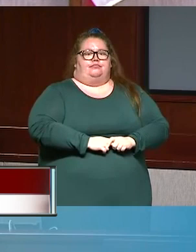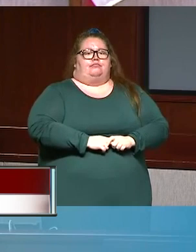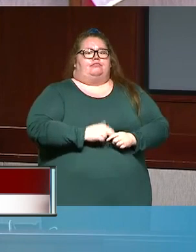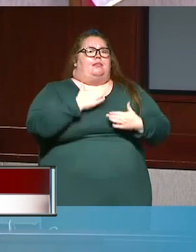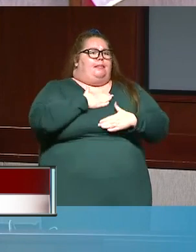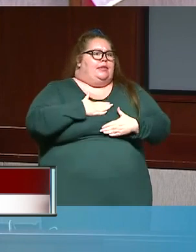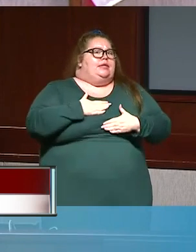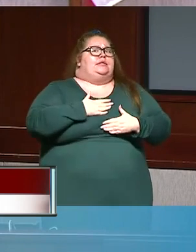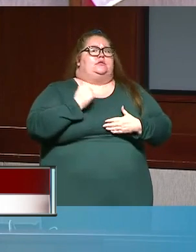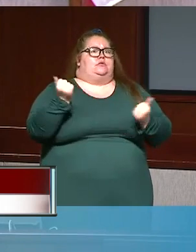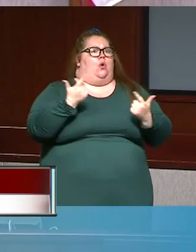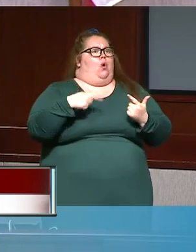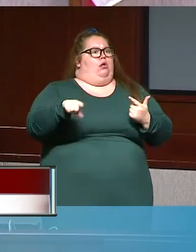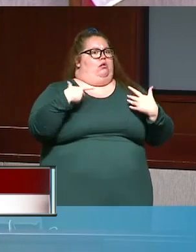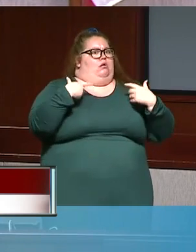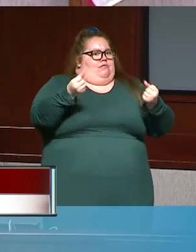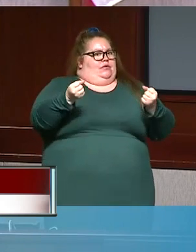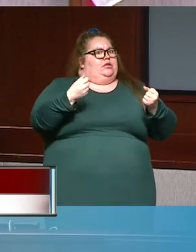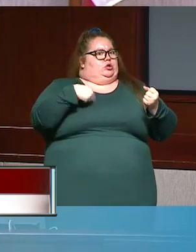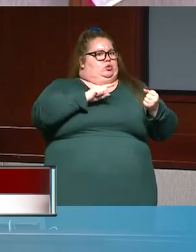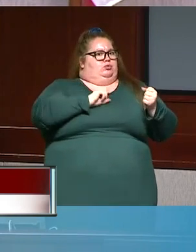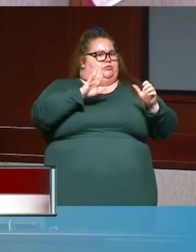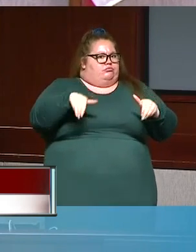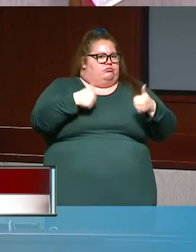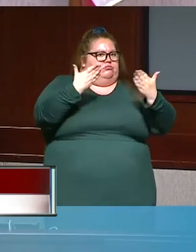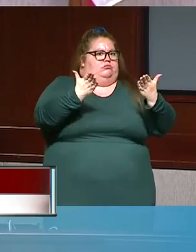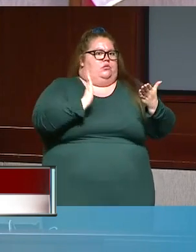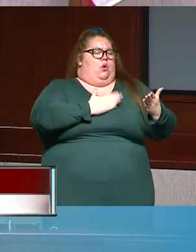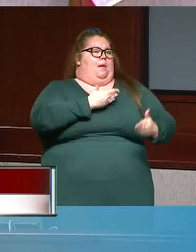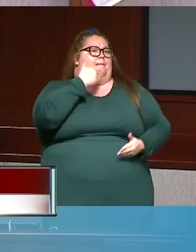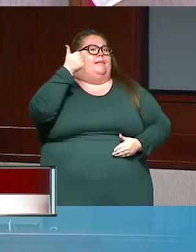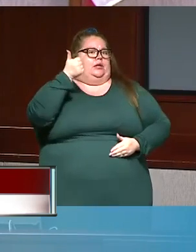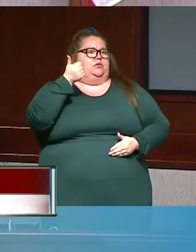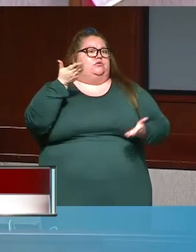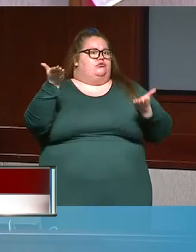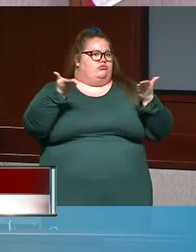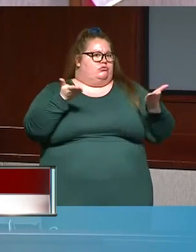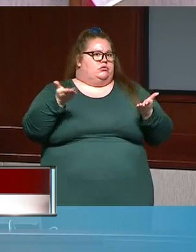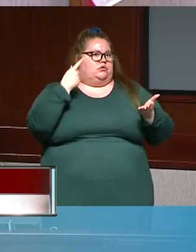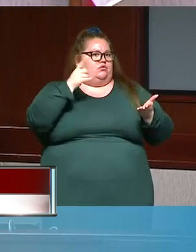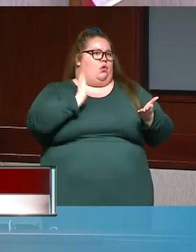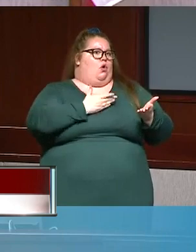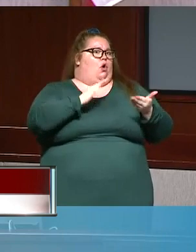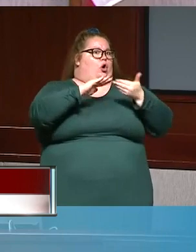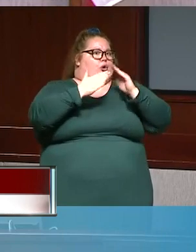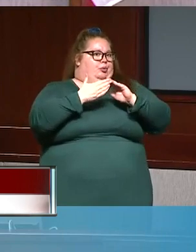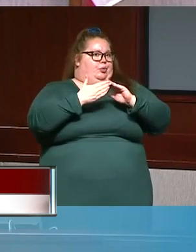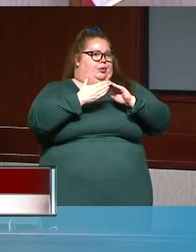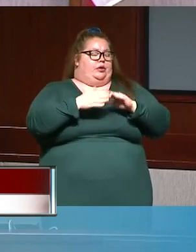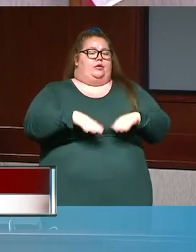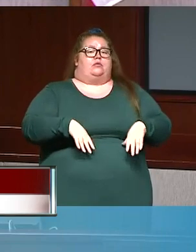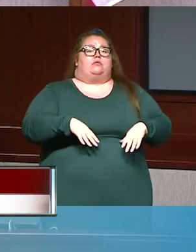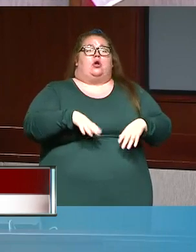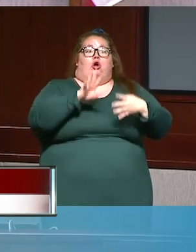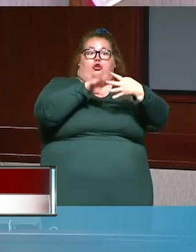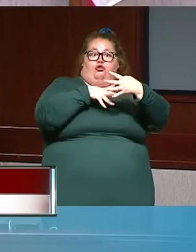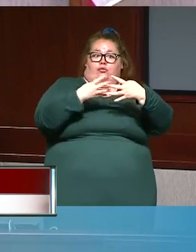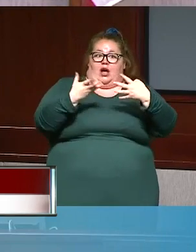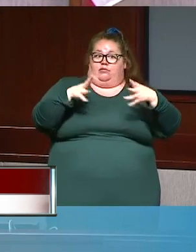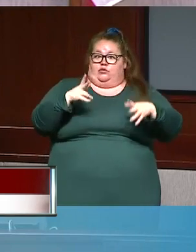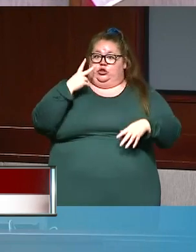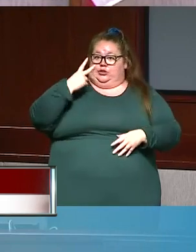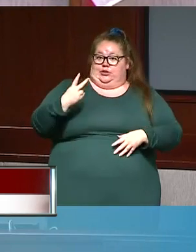we're here. We will provide the services that are needed for our community. In that graph that Matt showed, clearly, though, we